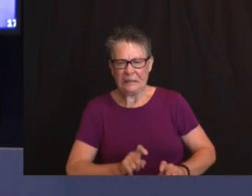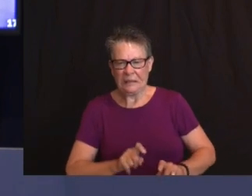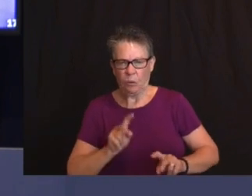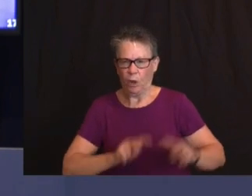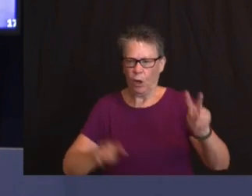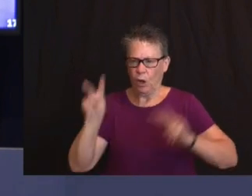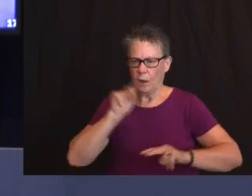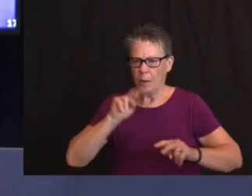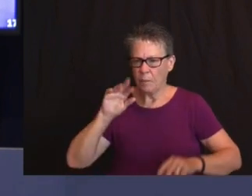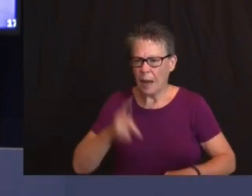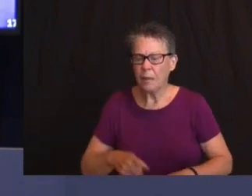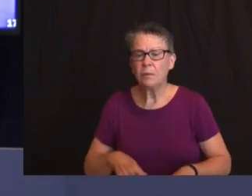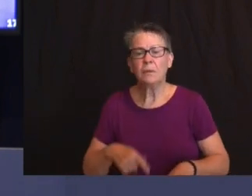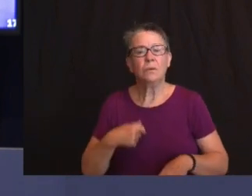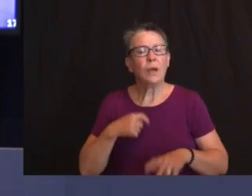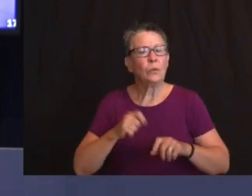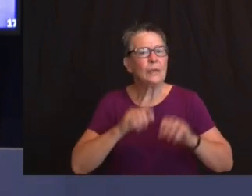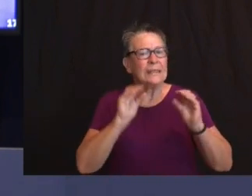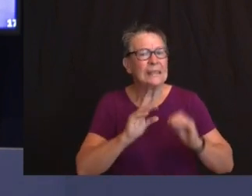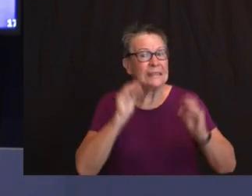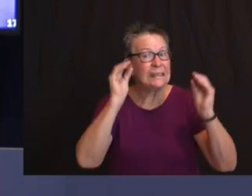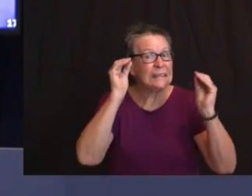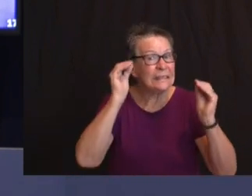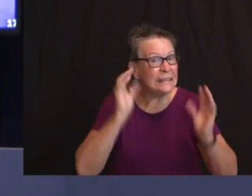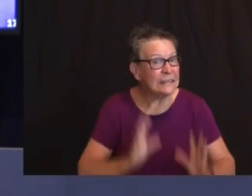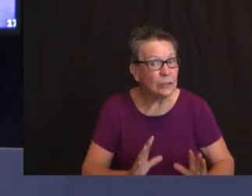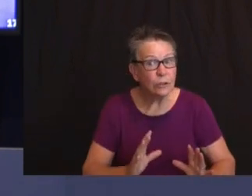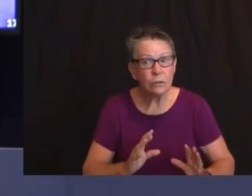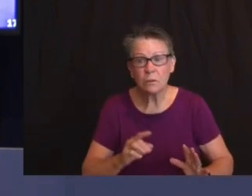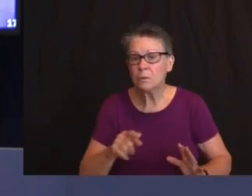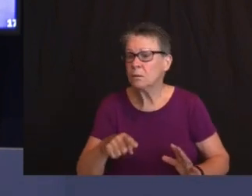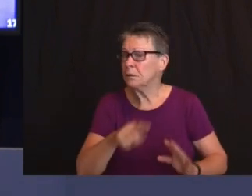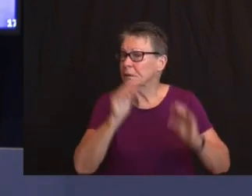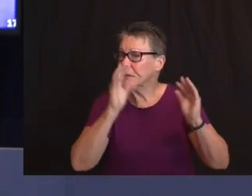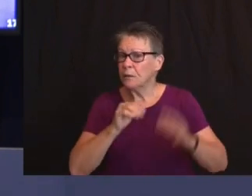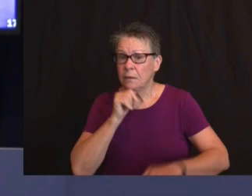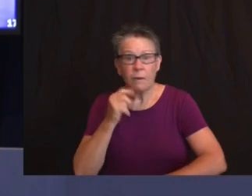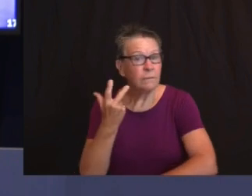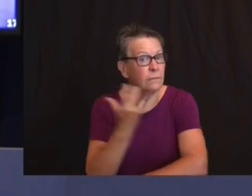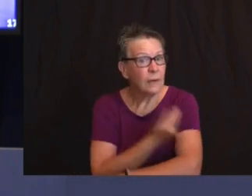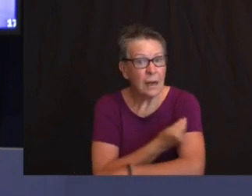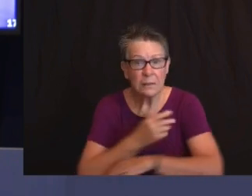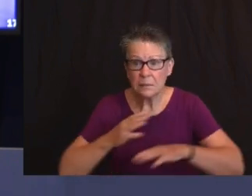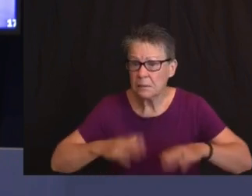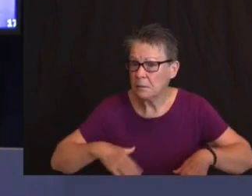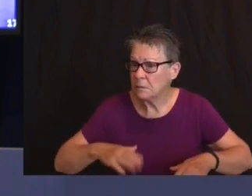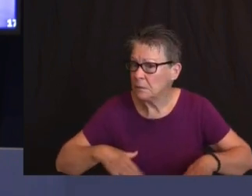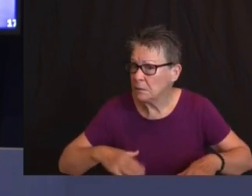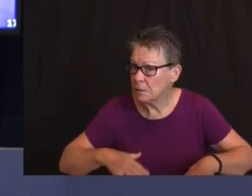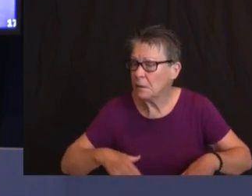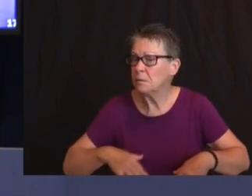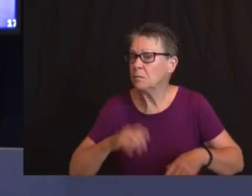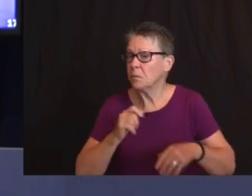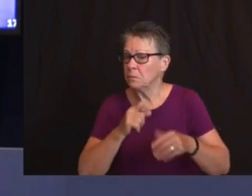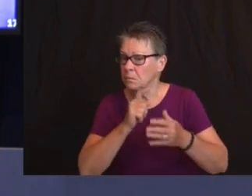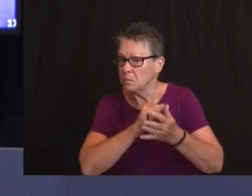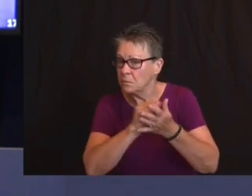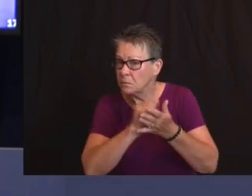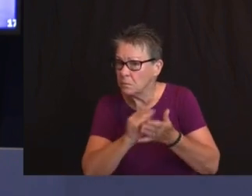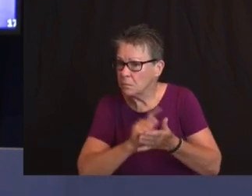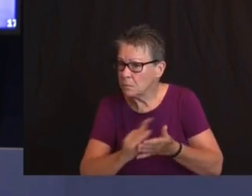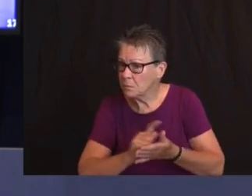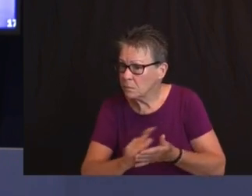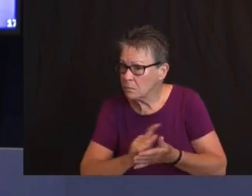vaccinated should be at least once a week. Student screening may not be necessary in areas of low transmission, but